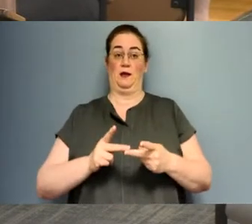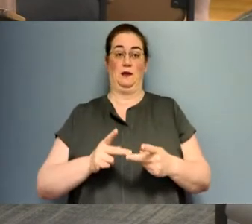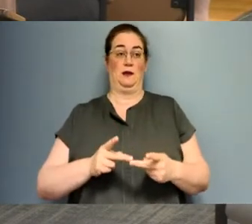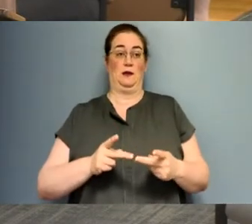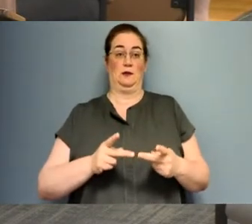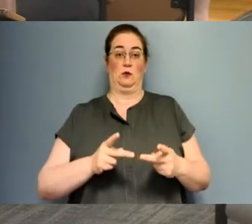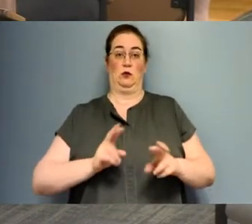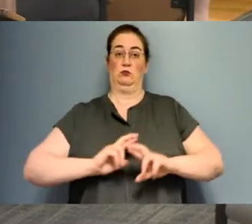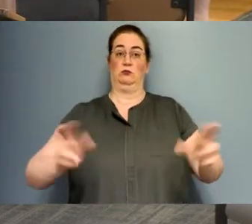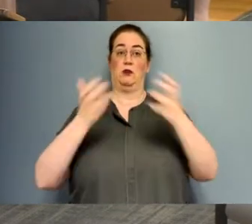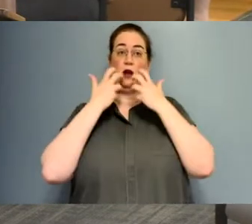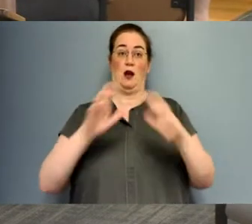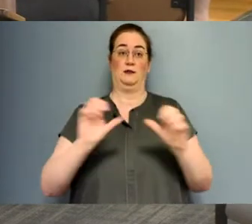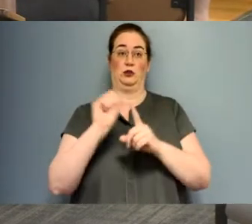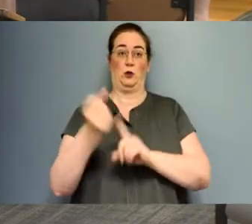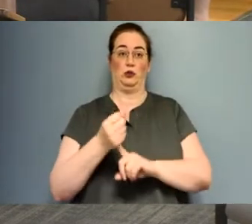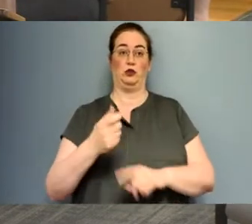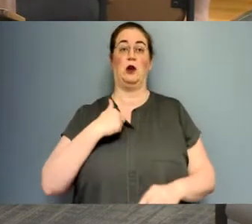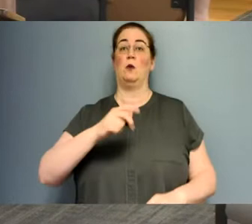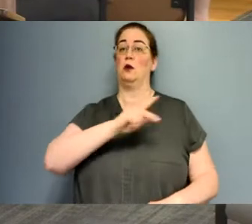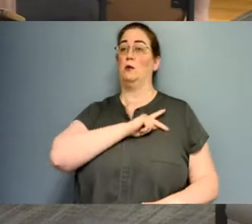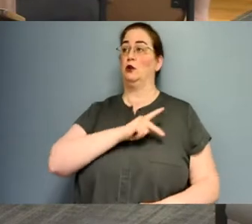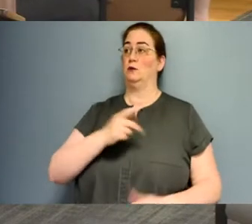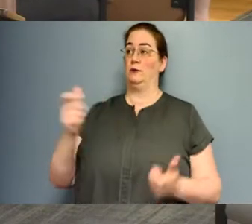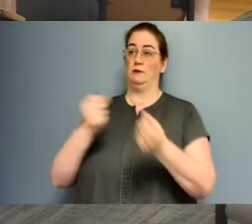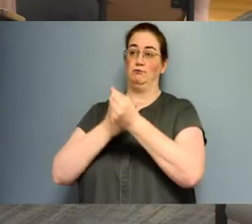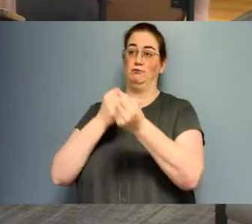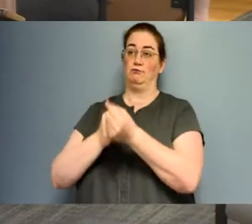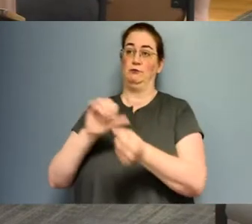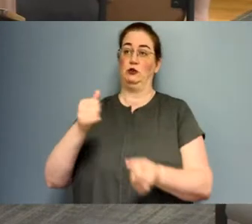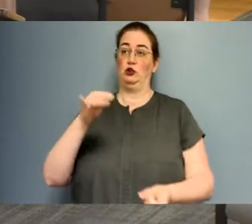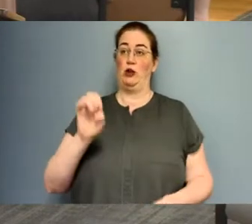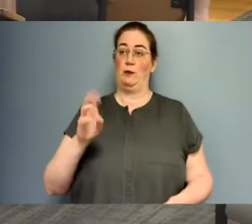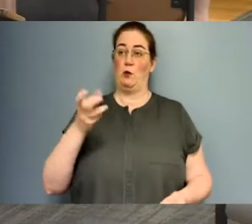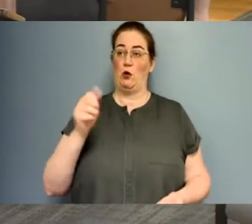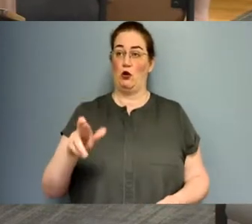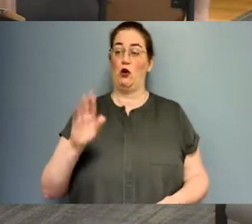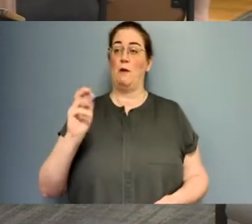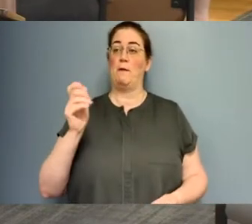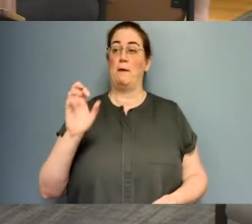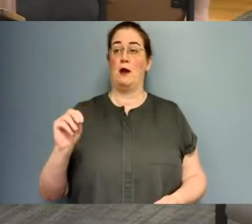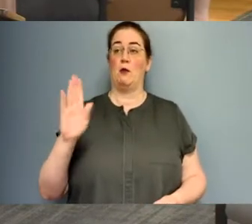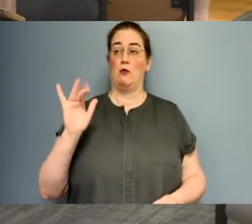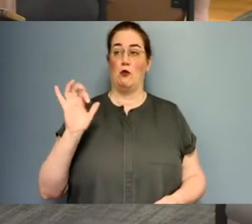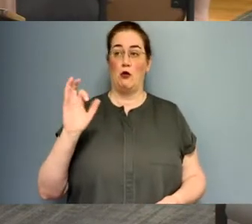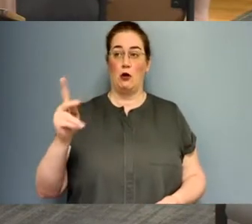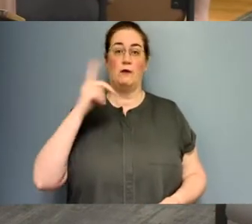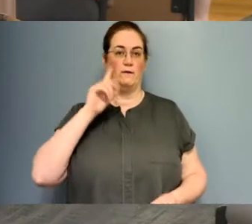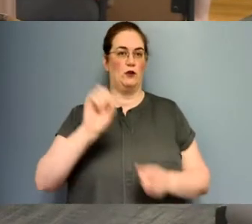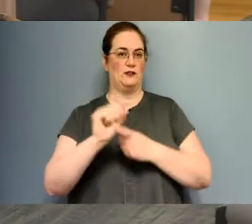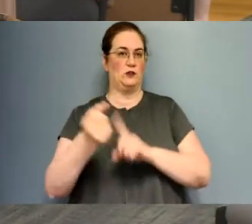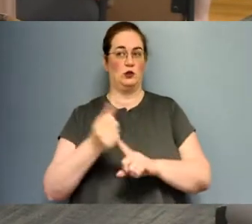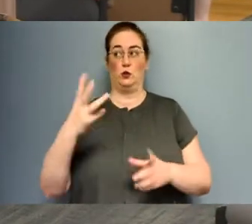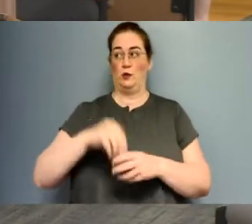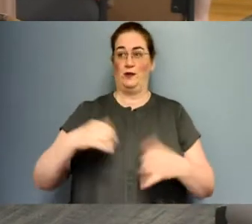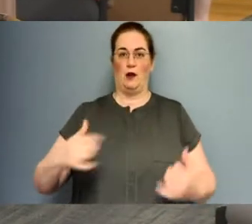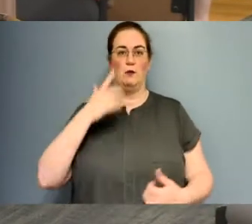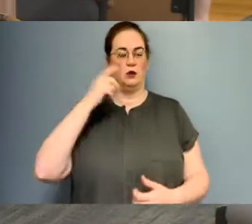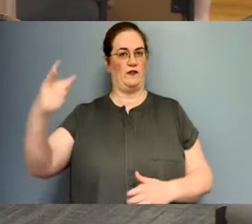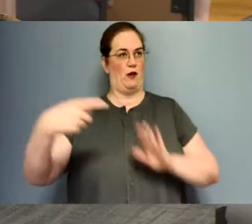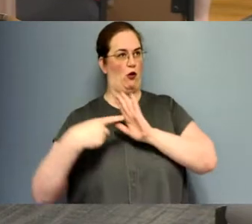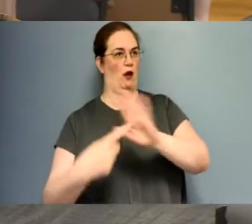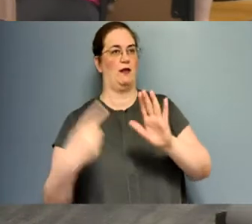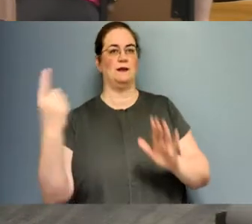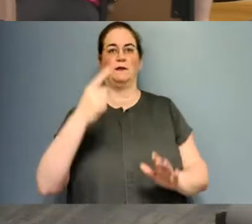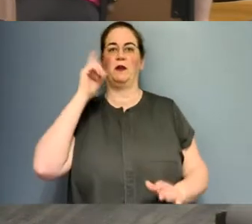situation. I want to personally give a big shout out to Jamie Walker and Megan Brock for the situation we're in, because they are highlighting something